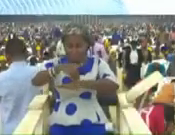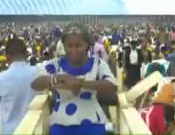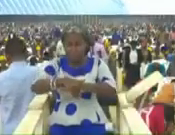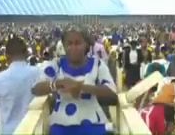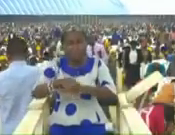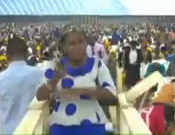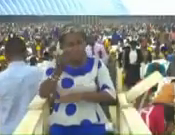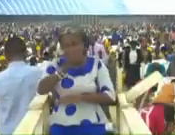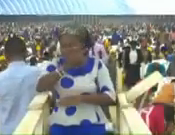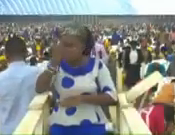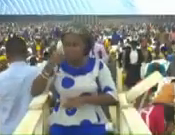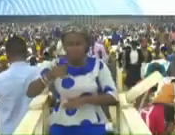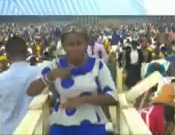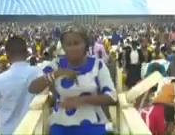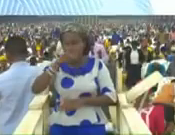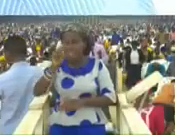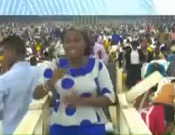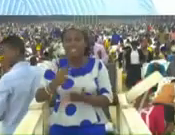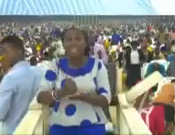because we need help.